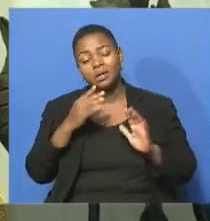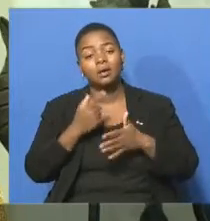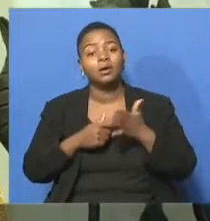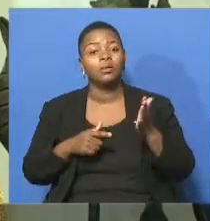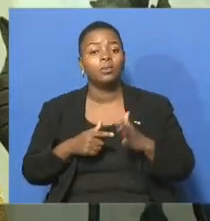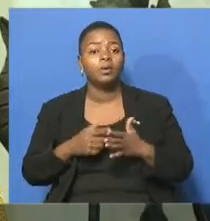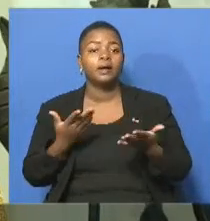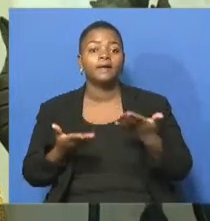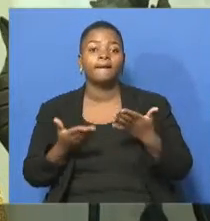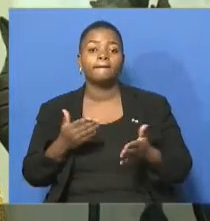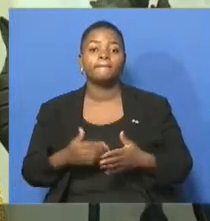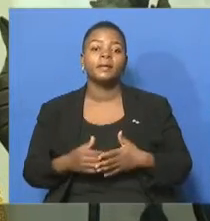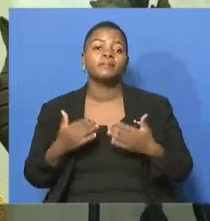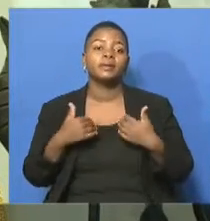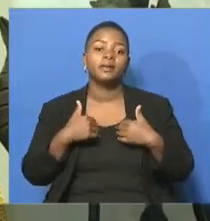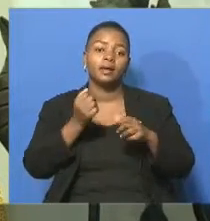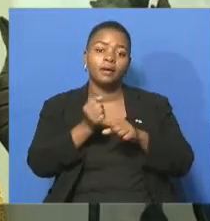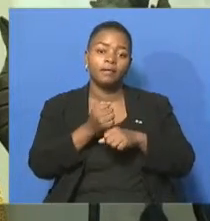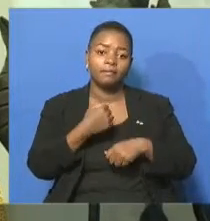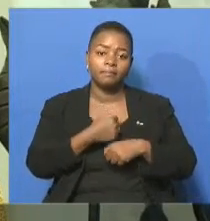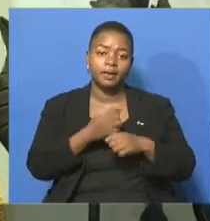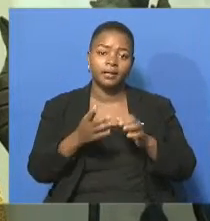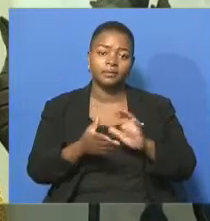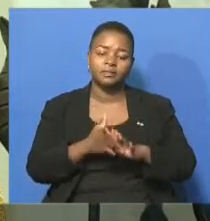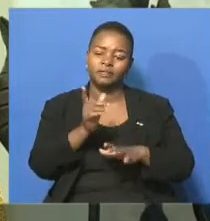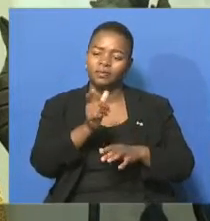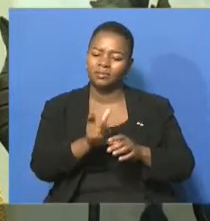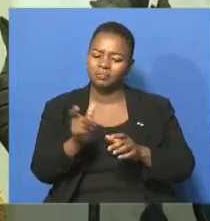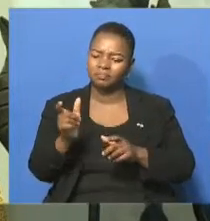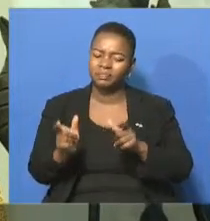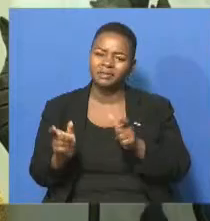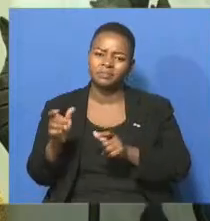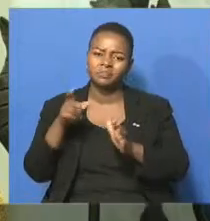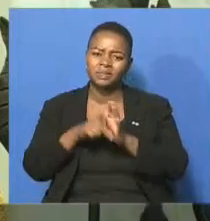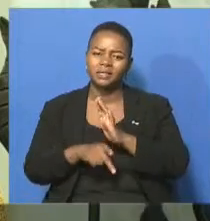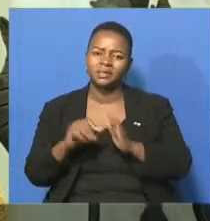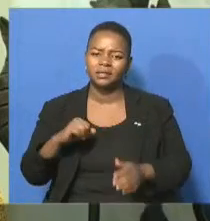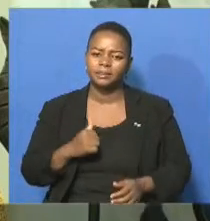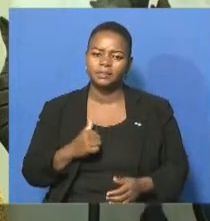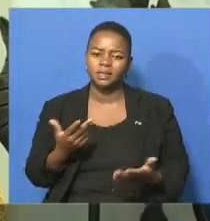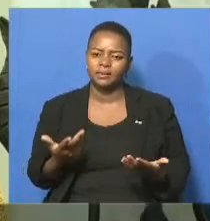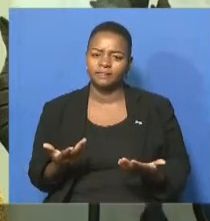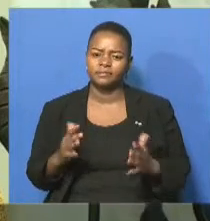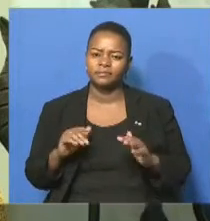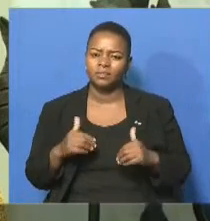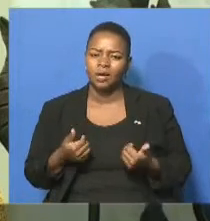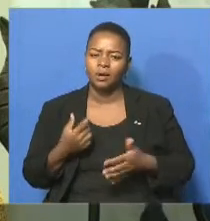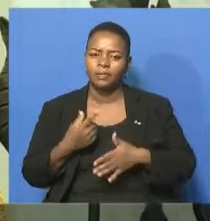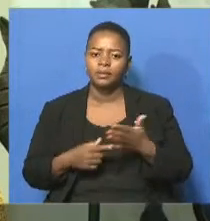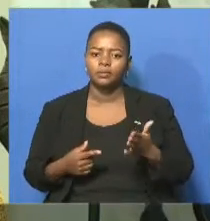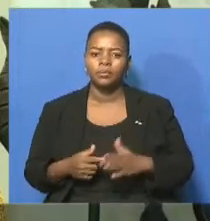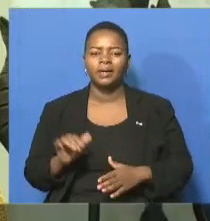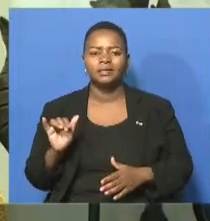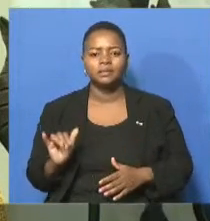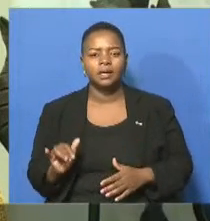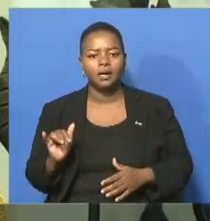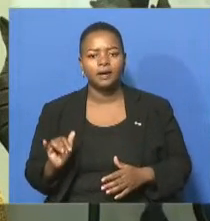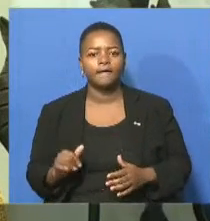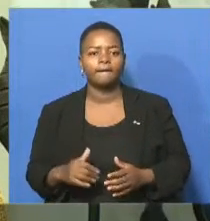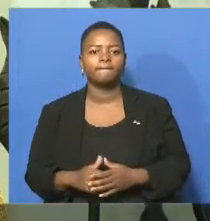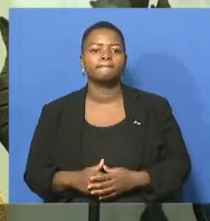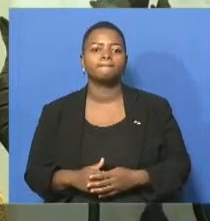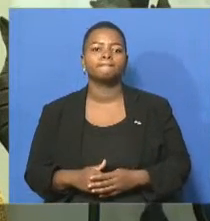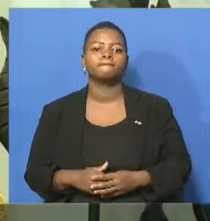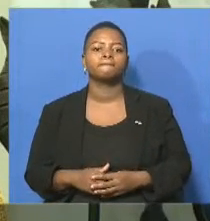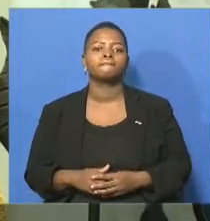caused or could have led to those said individuals committing suicide, young people are mostly susceptible.